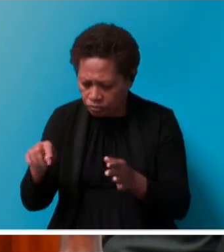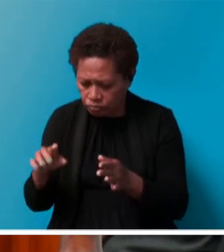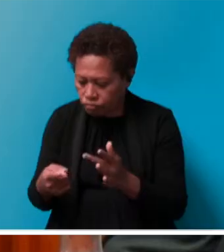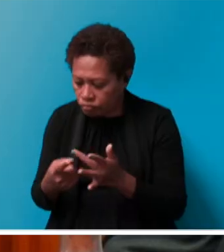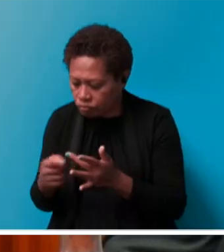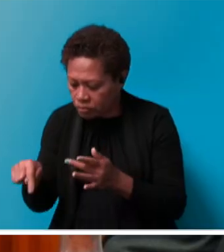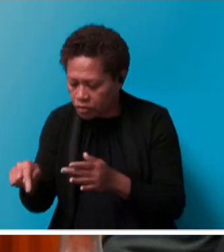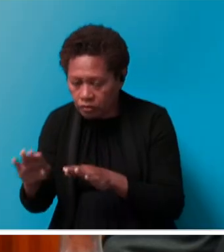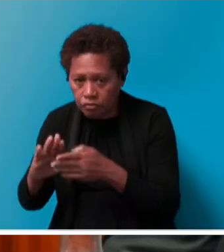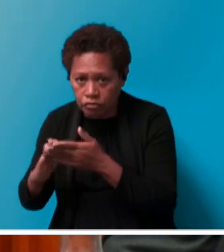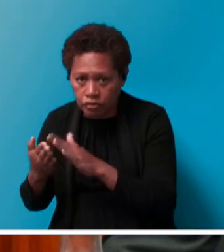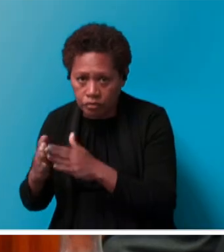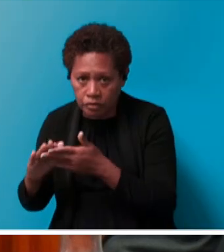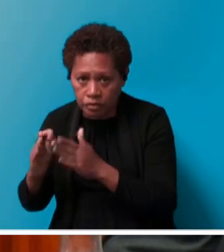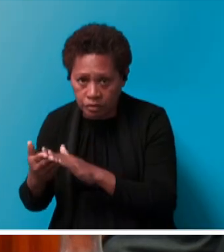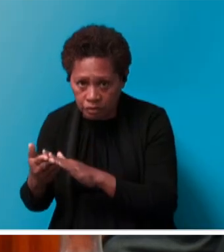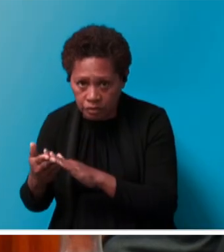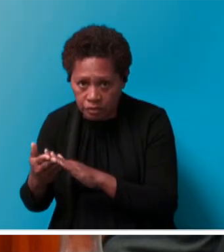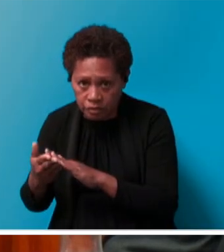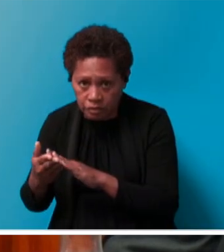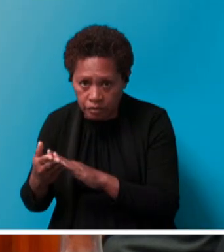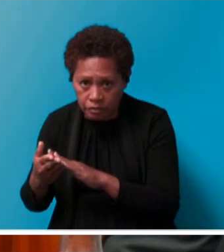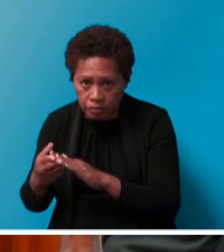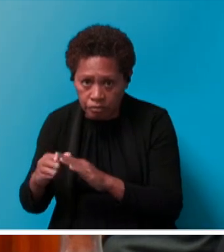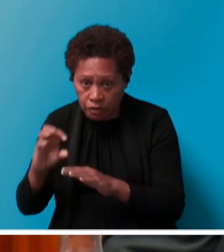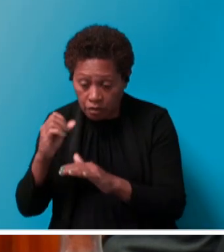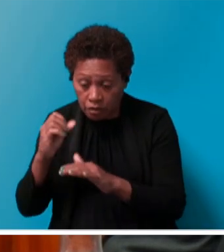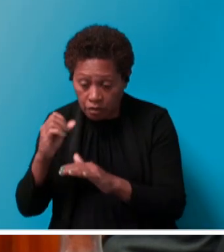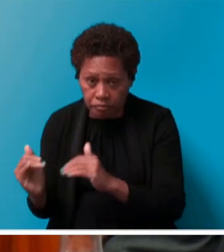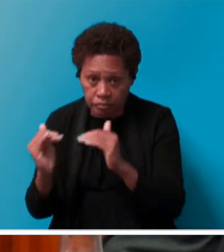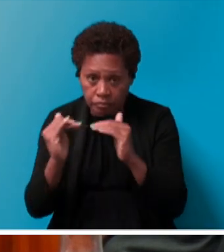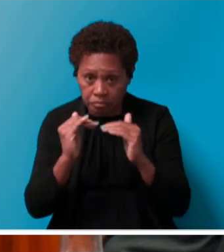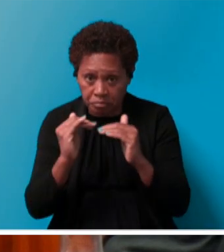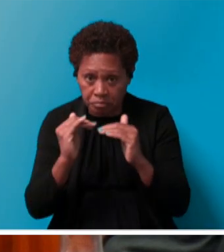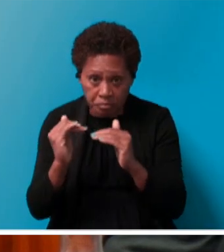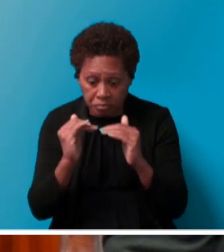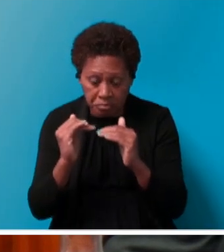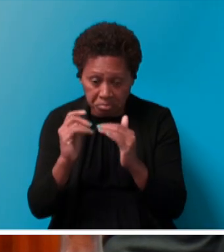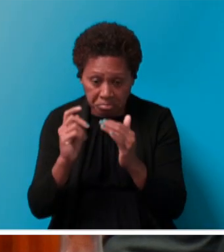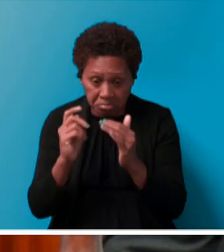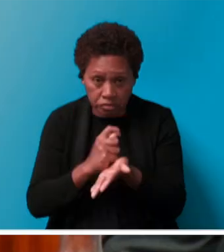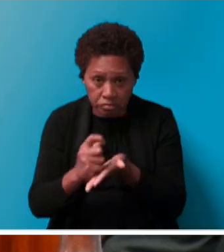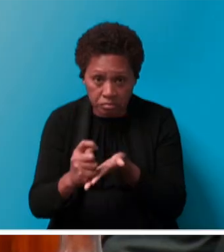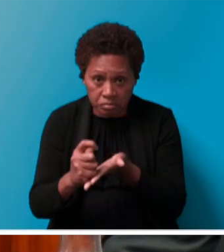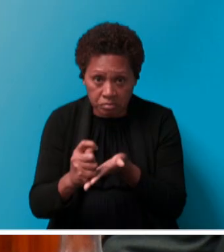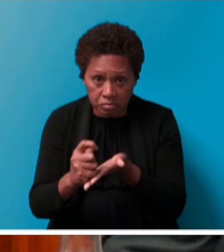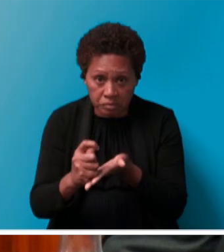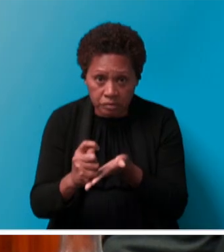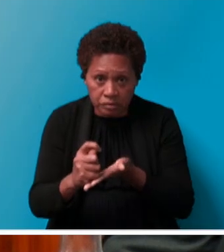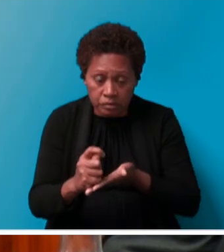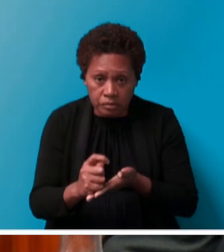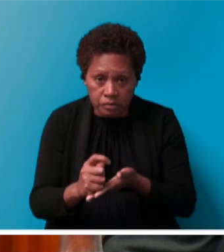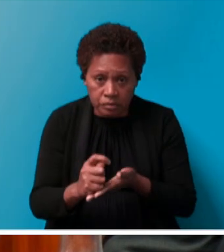dialogue, the bilateral engagements were equally transformative. At the Singapore Ministry of Law, we